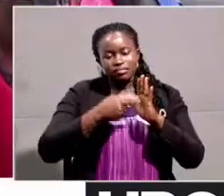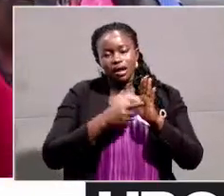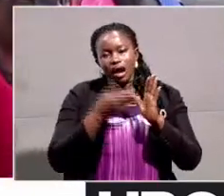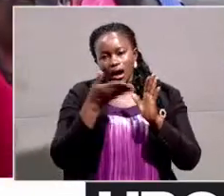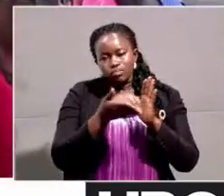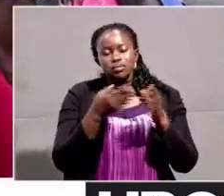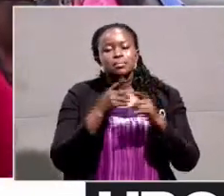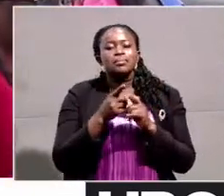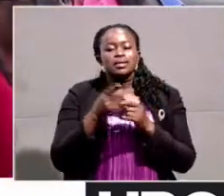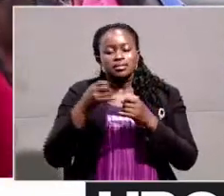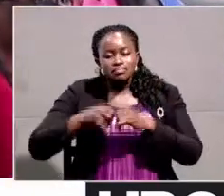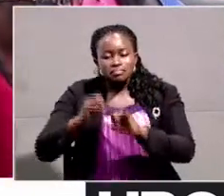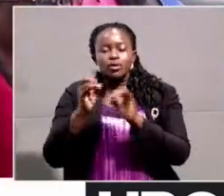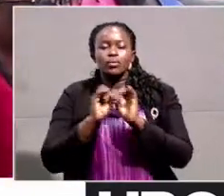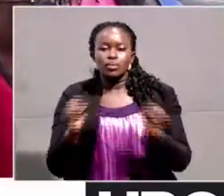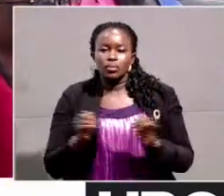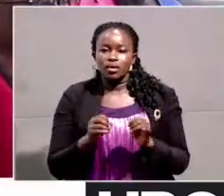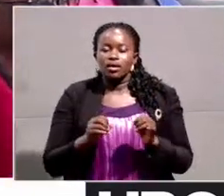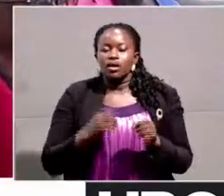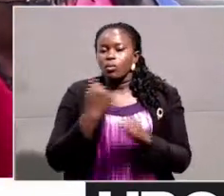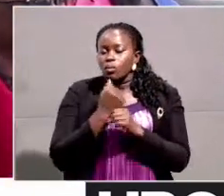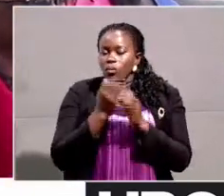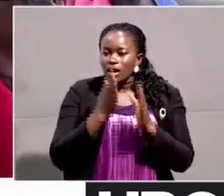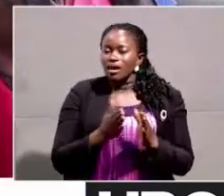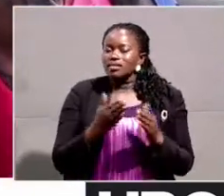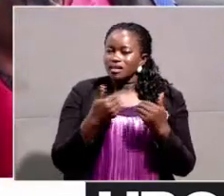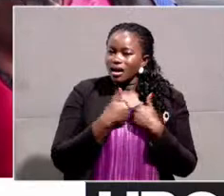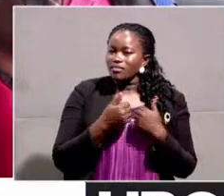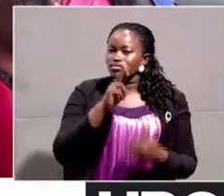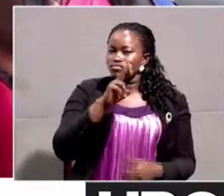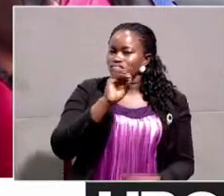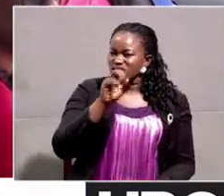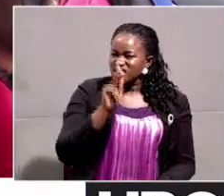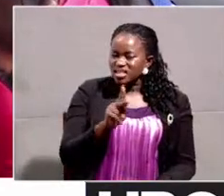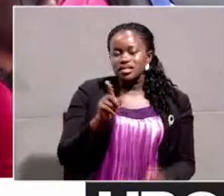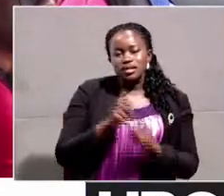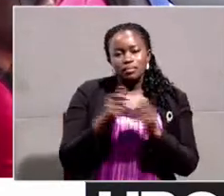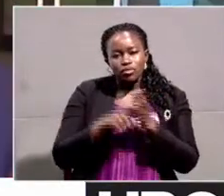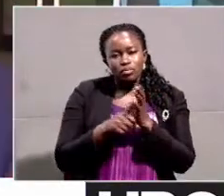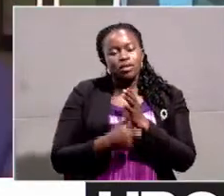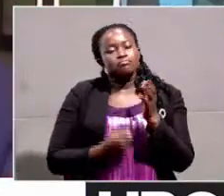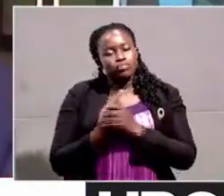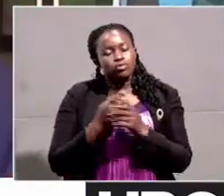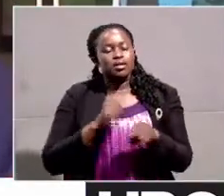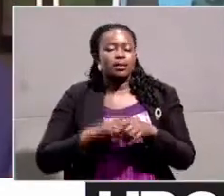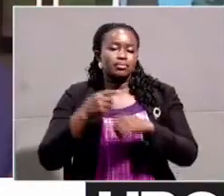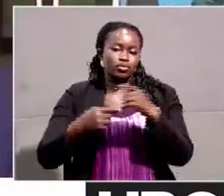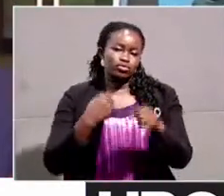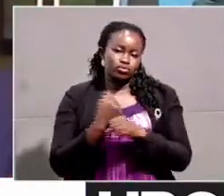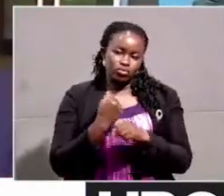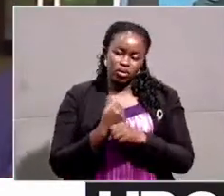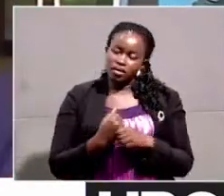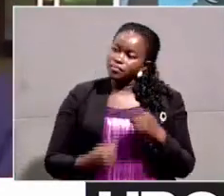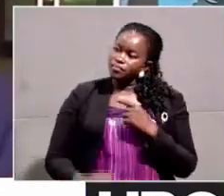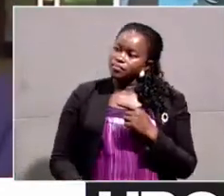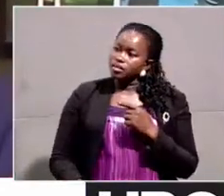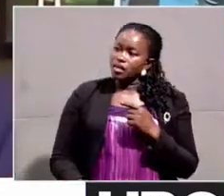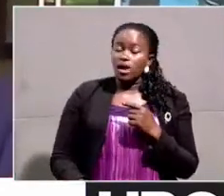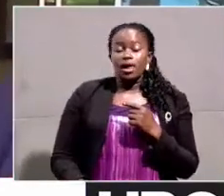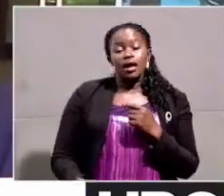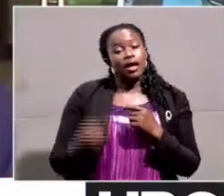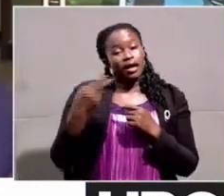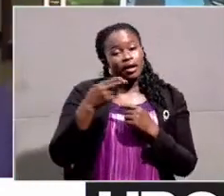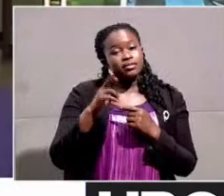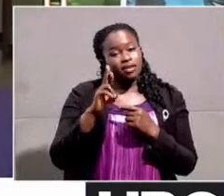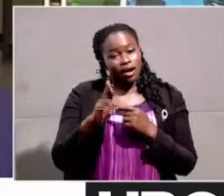enforcement puts the workers at risk and can as well harm the environment. The human capital is very important, and when you look after them well, then